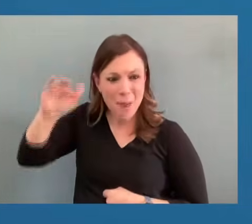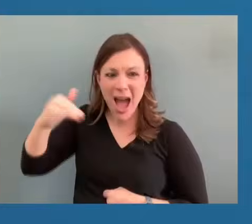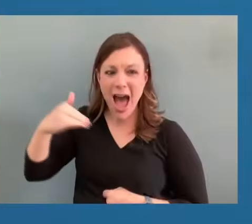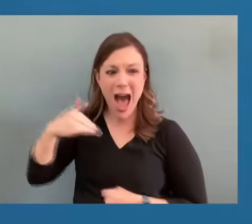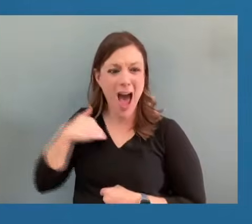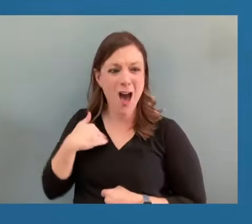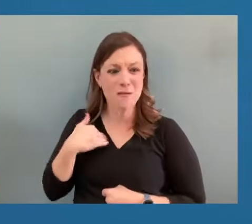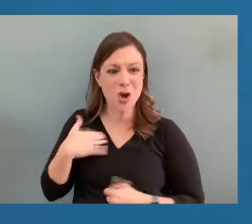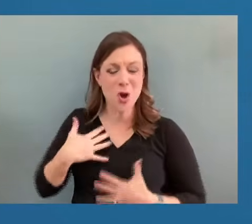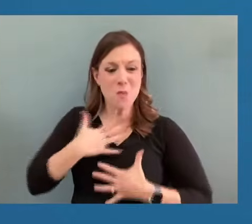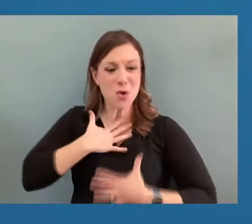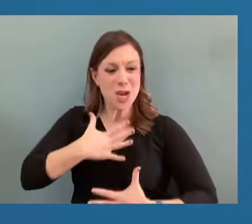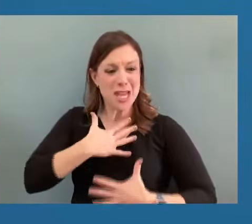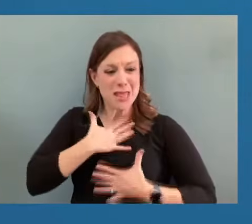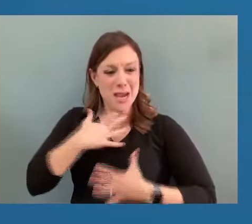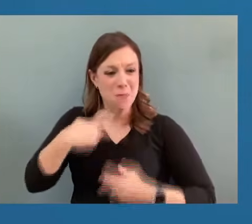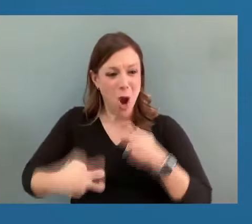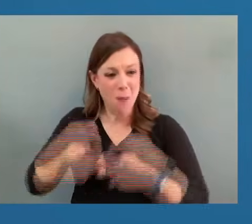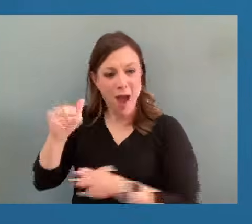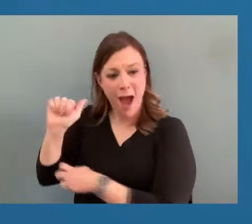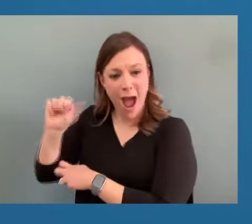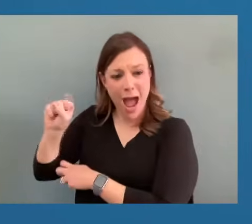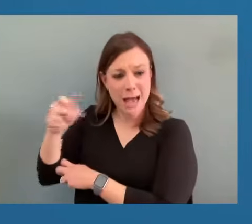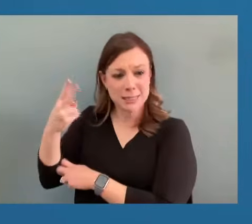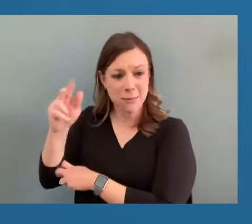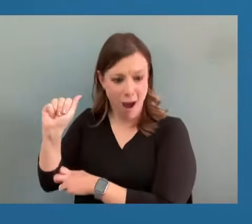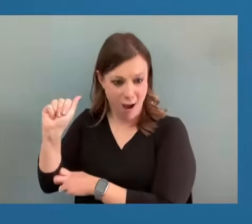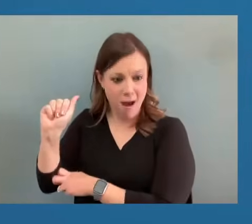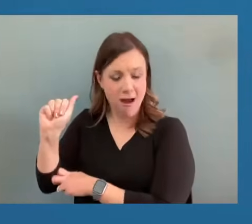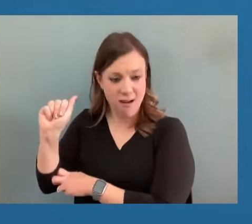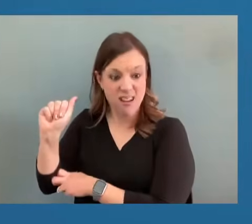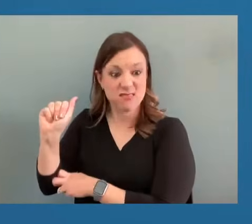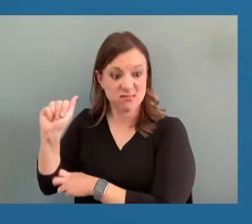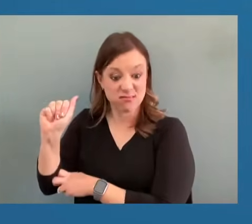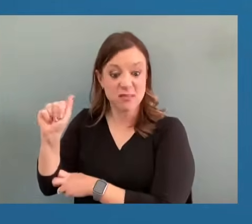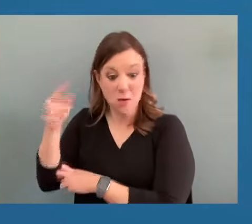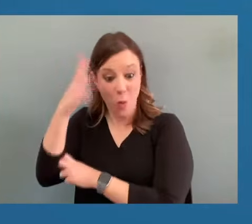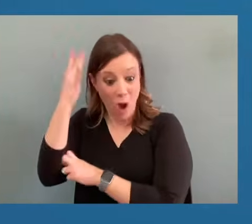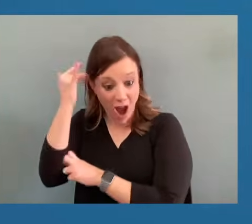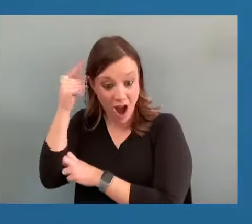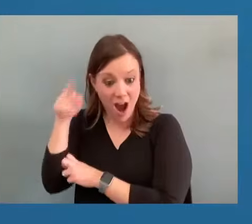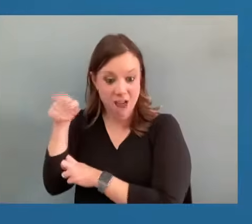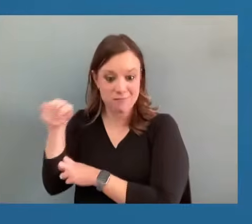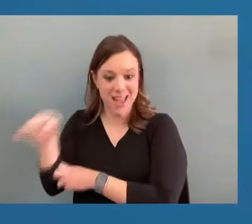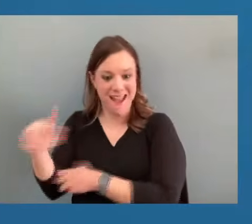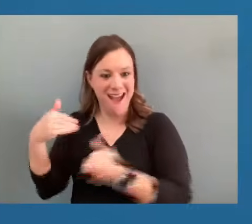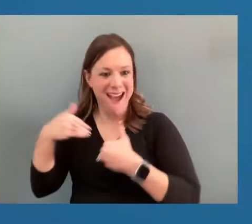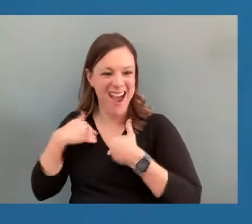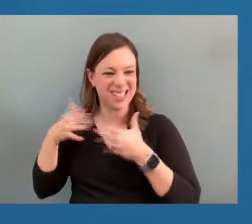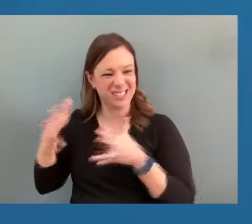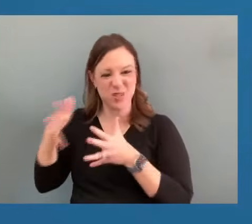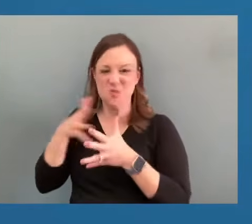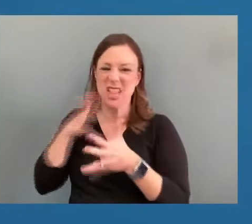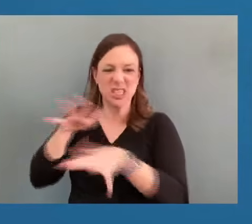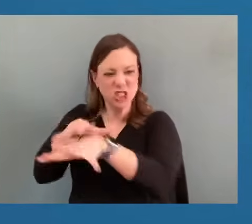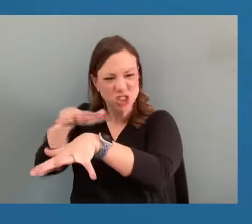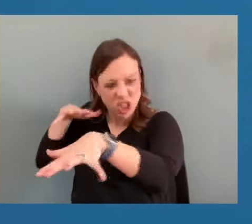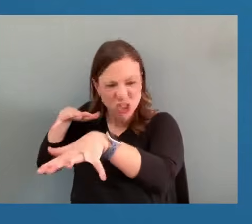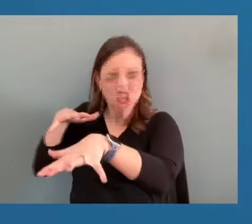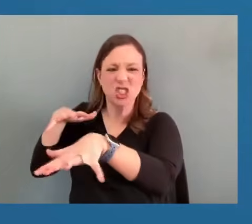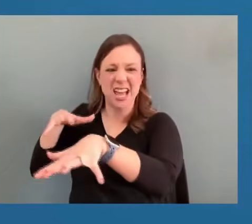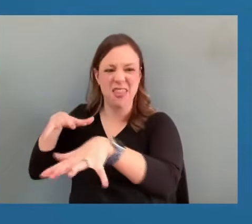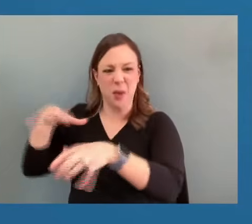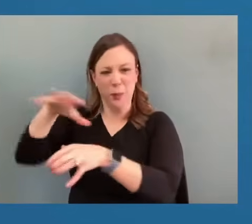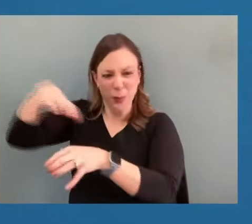first became the assembly member, one of my staff members told me that one of the activities she recalled growing up in the neighborhood was